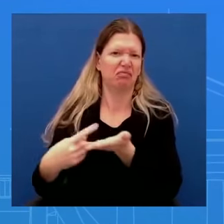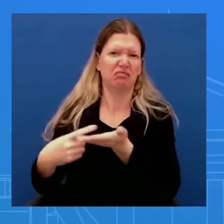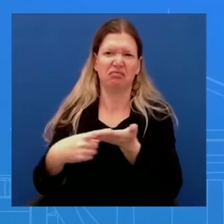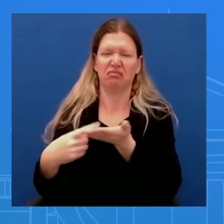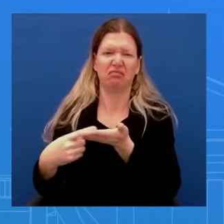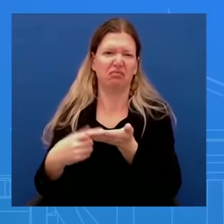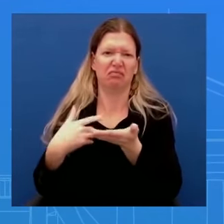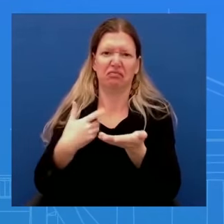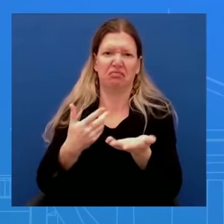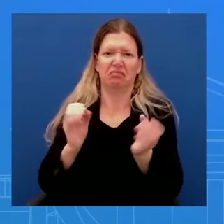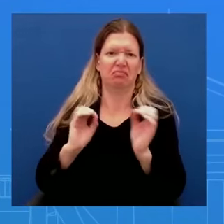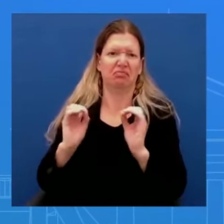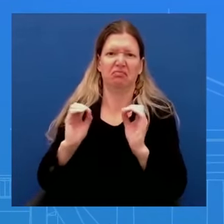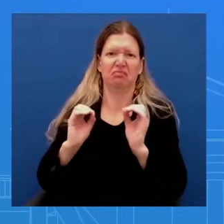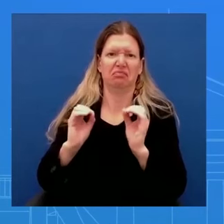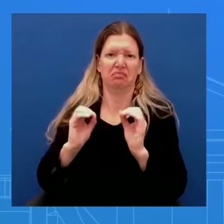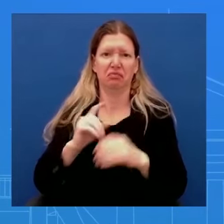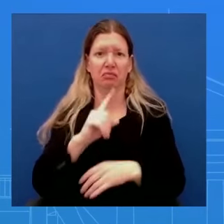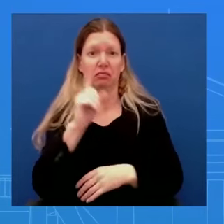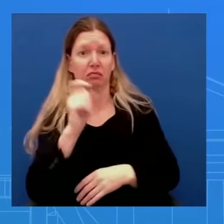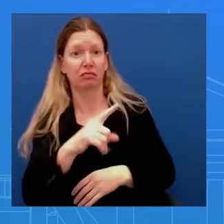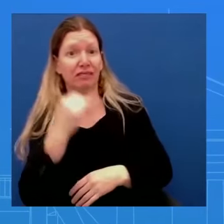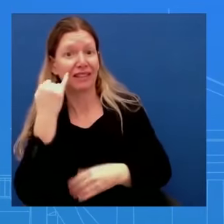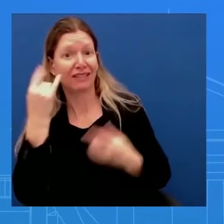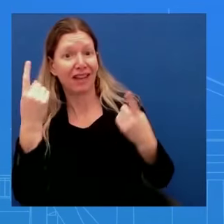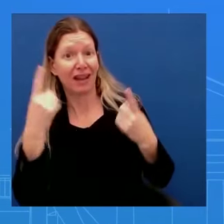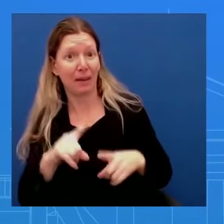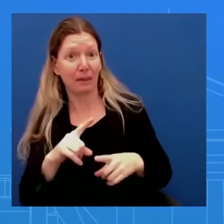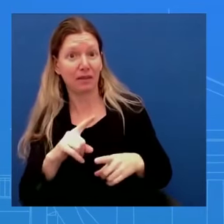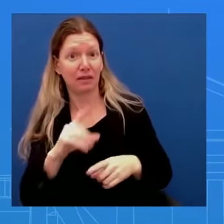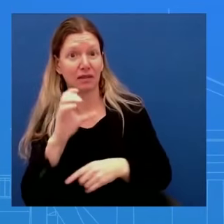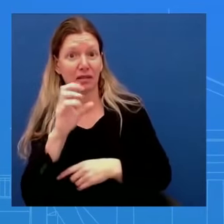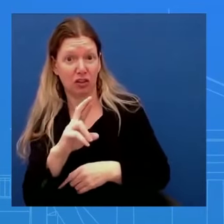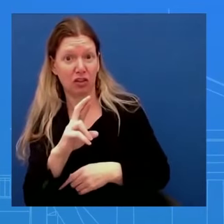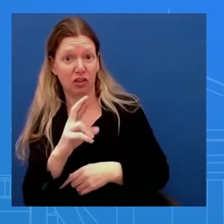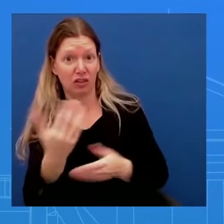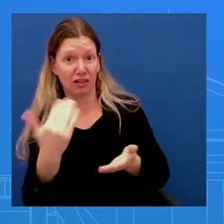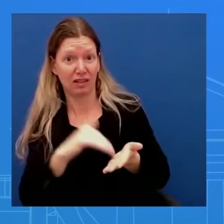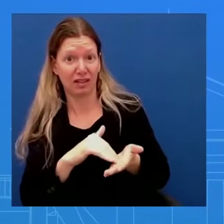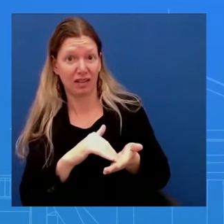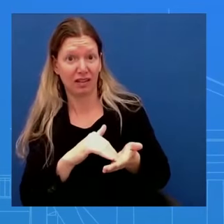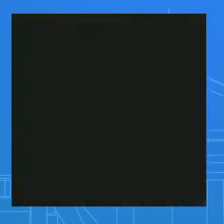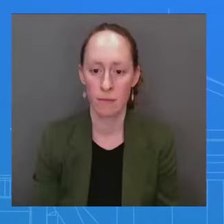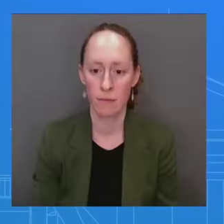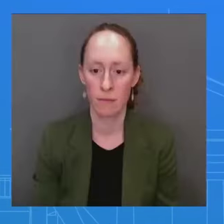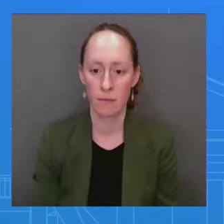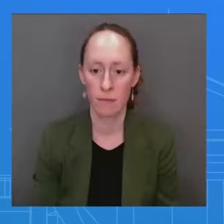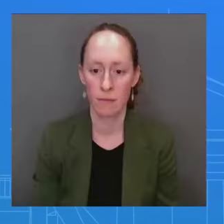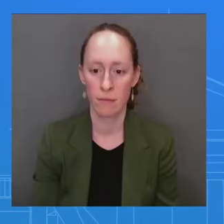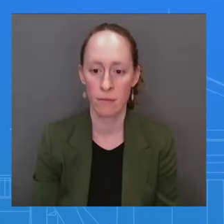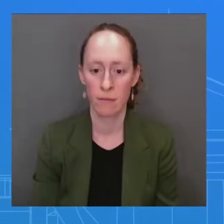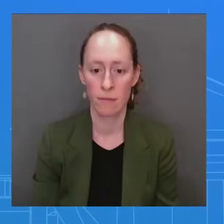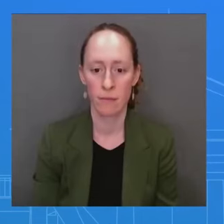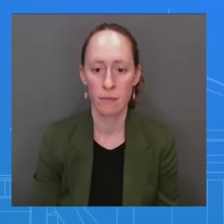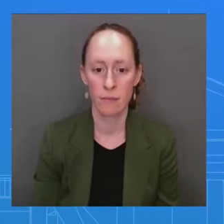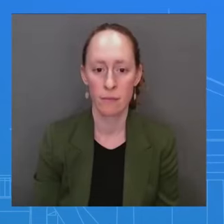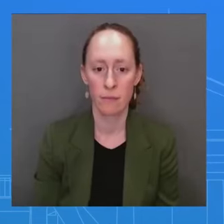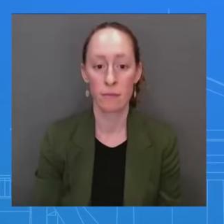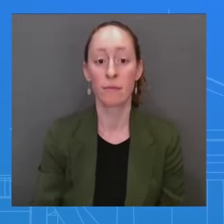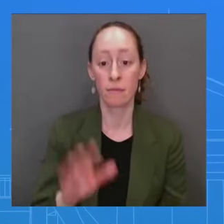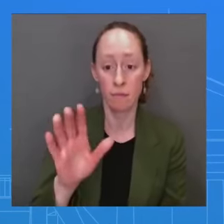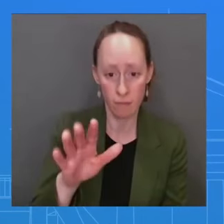that happens, that there is another CR to avoid a shutdown. We could see the president submitting his fiscal year 2025